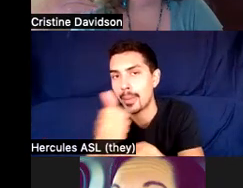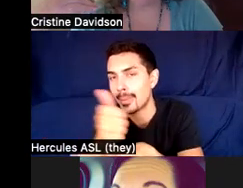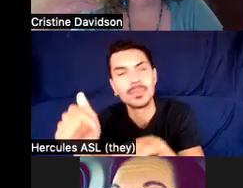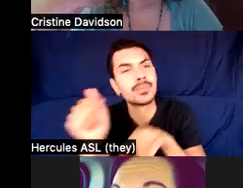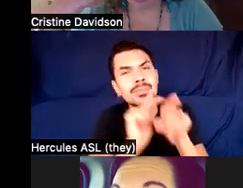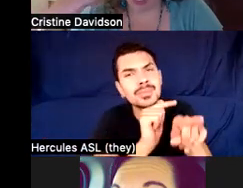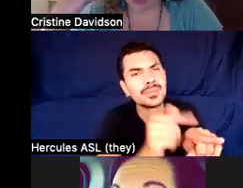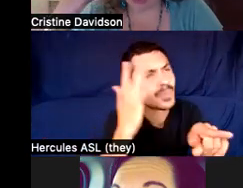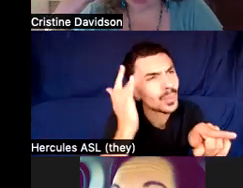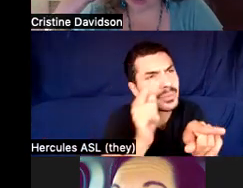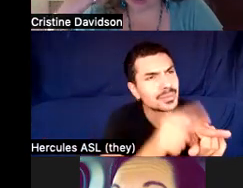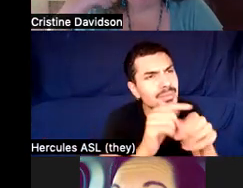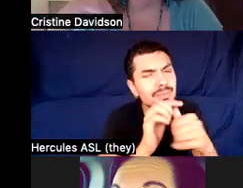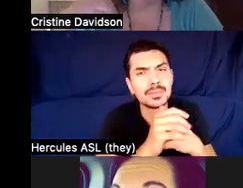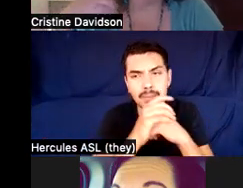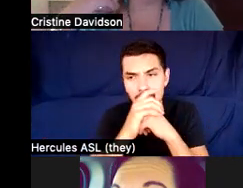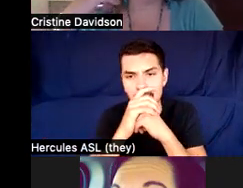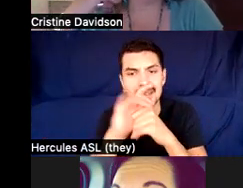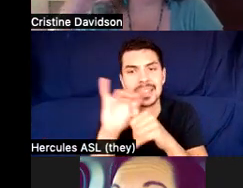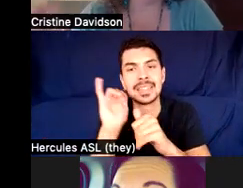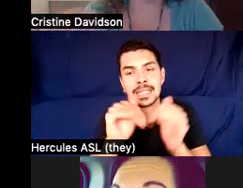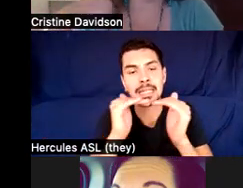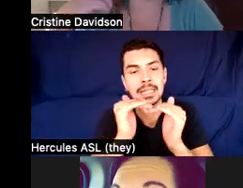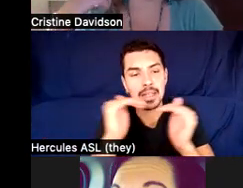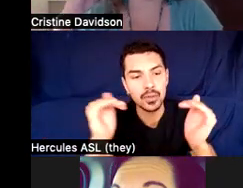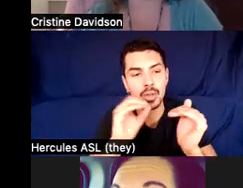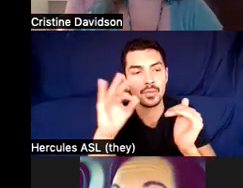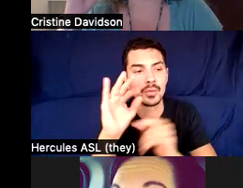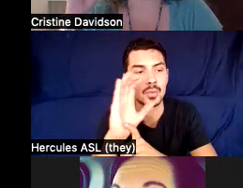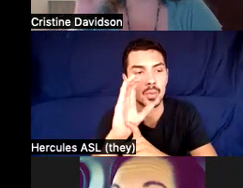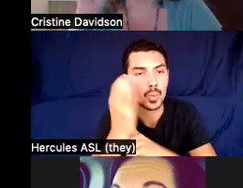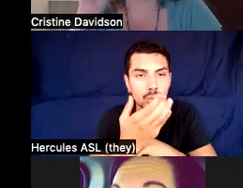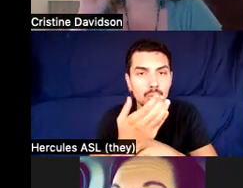that's really where that's the level of cultural